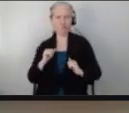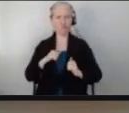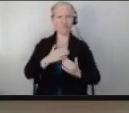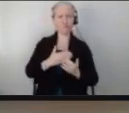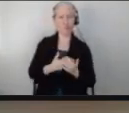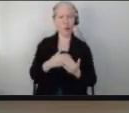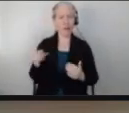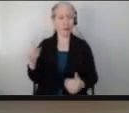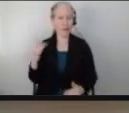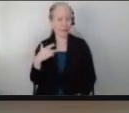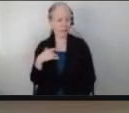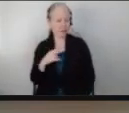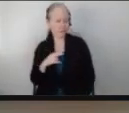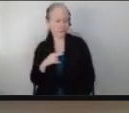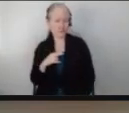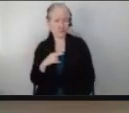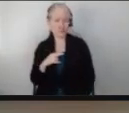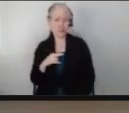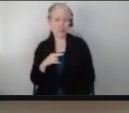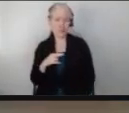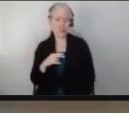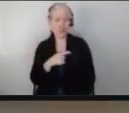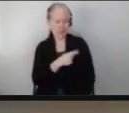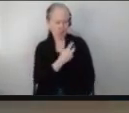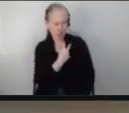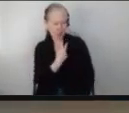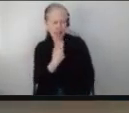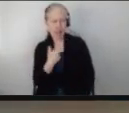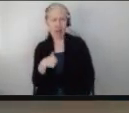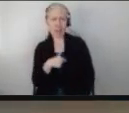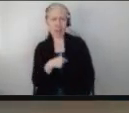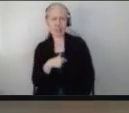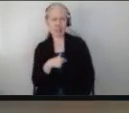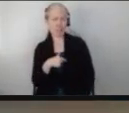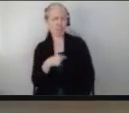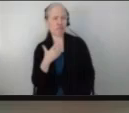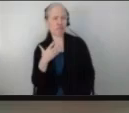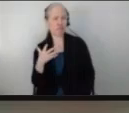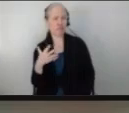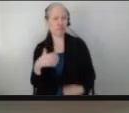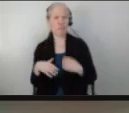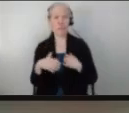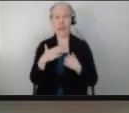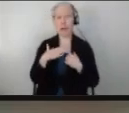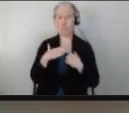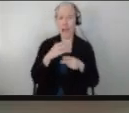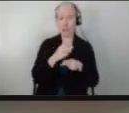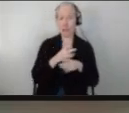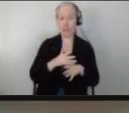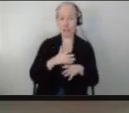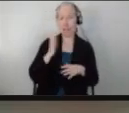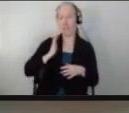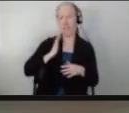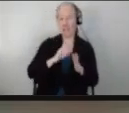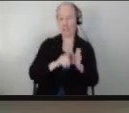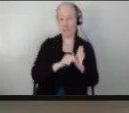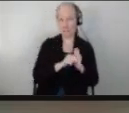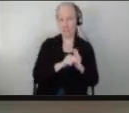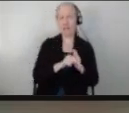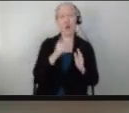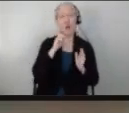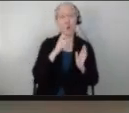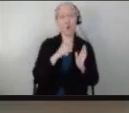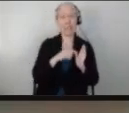feel like he was looking down on them. My supervisor at the time noticed that whenever he sent me to the